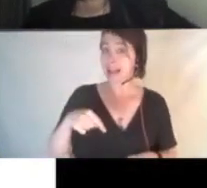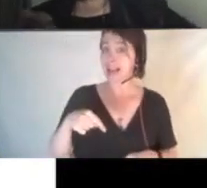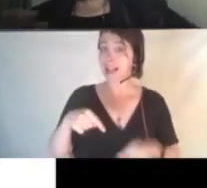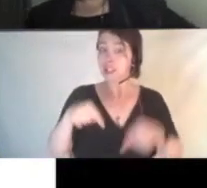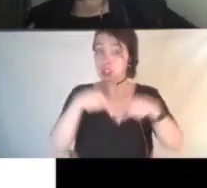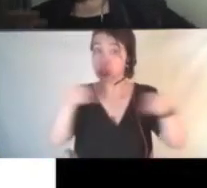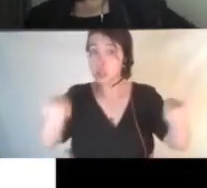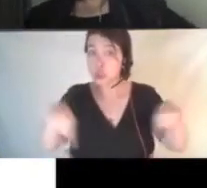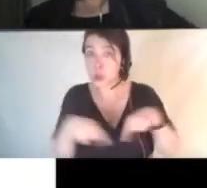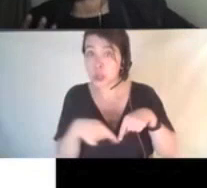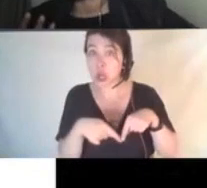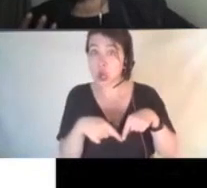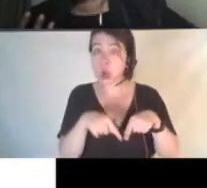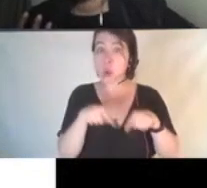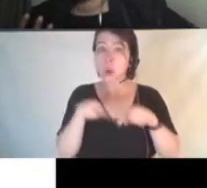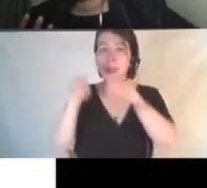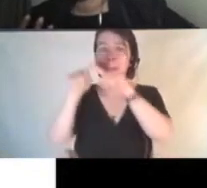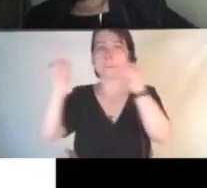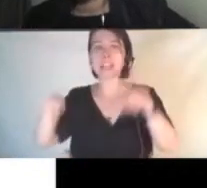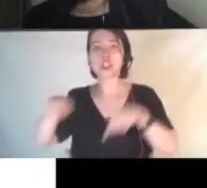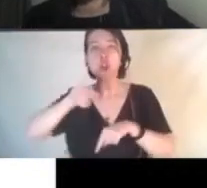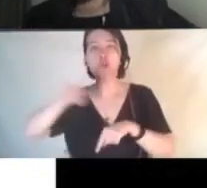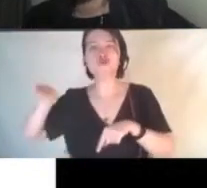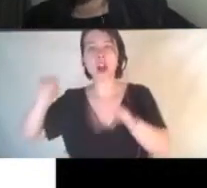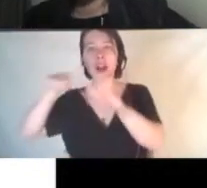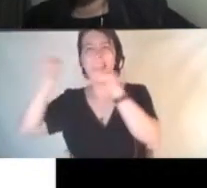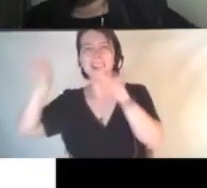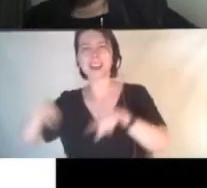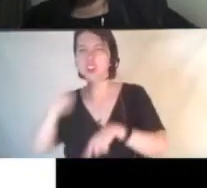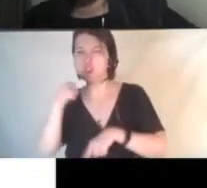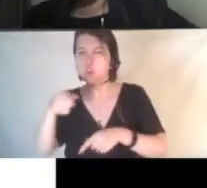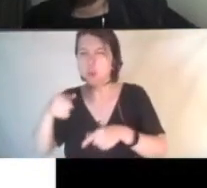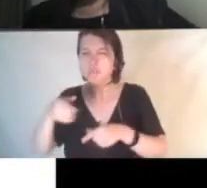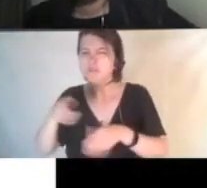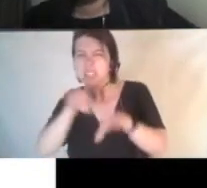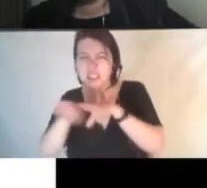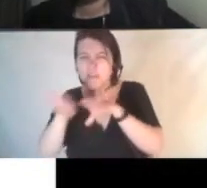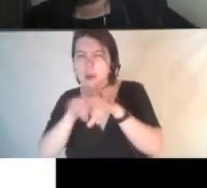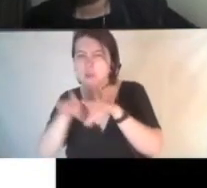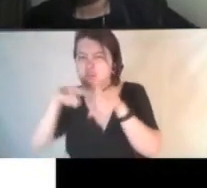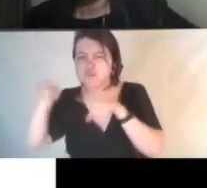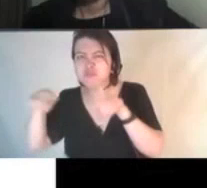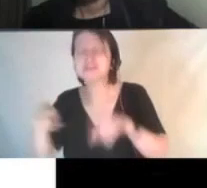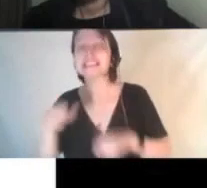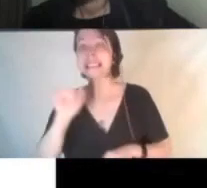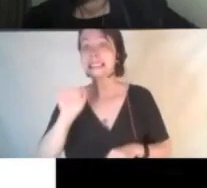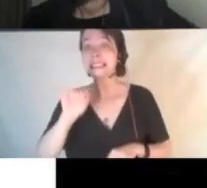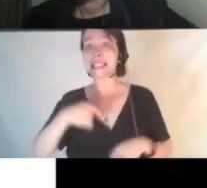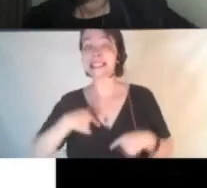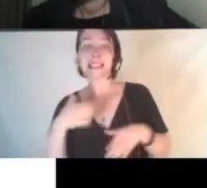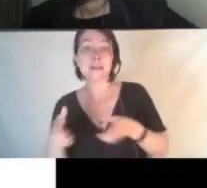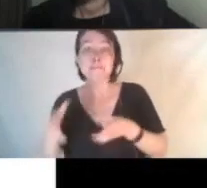started really experimenting. Yeah, so yeah. That I did the experimenting on the